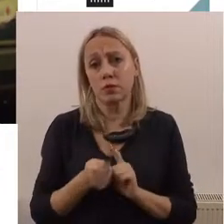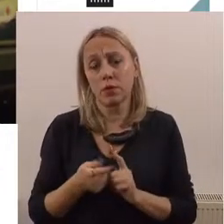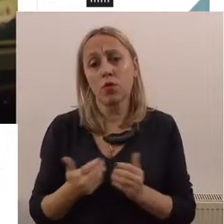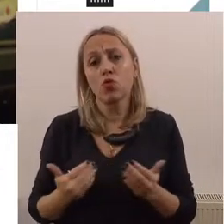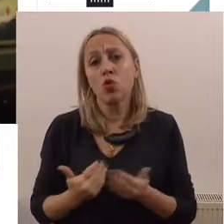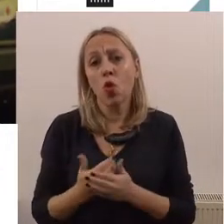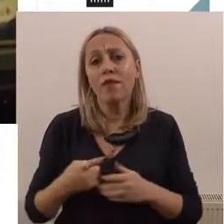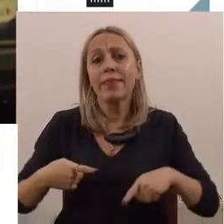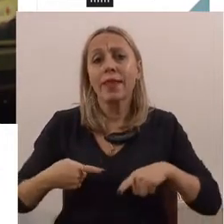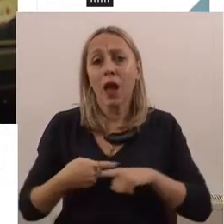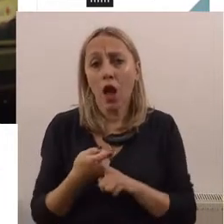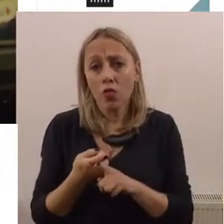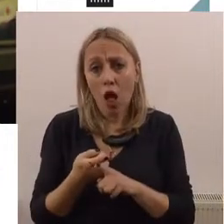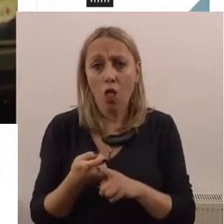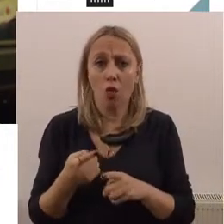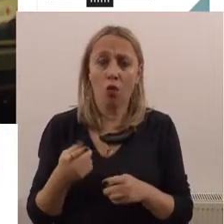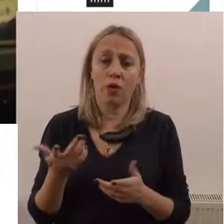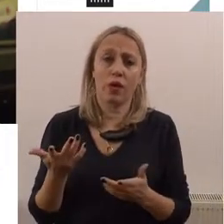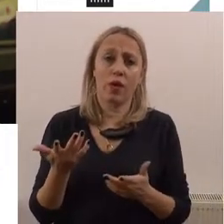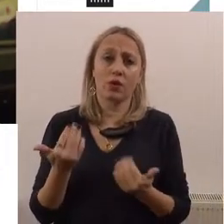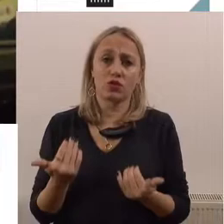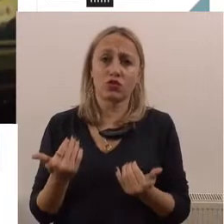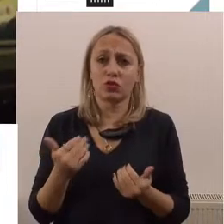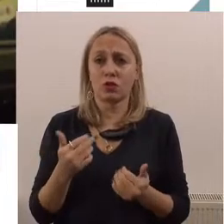much about. Thanks to the new technology